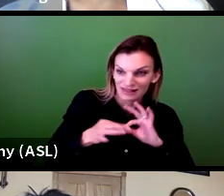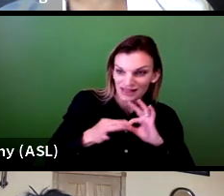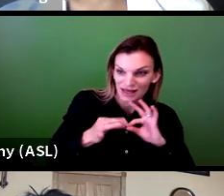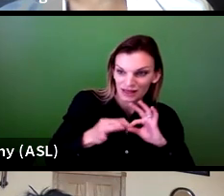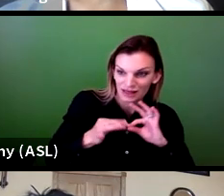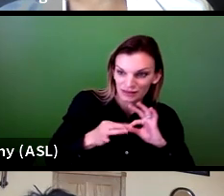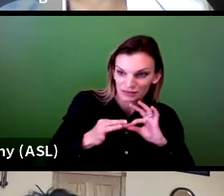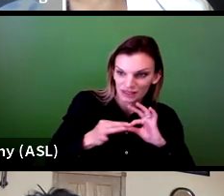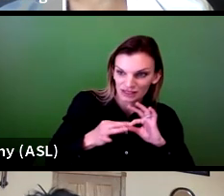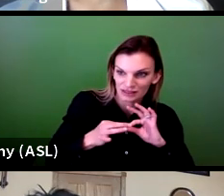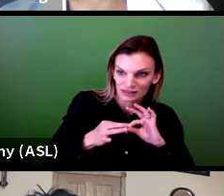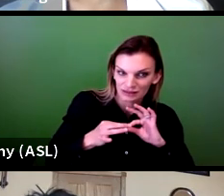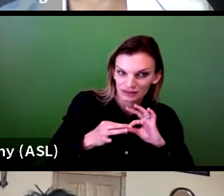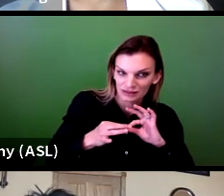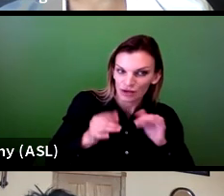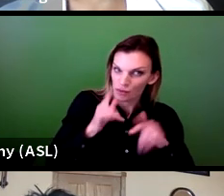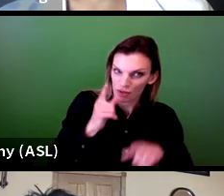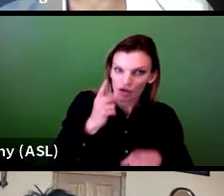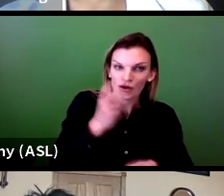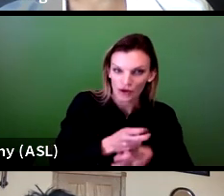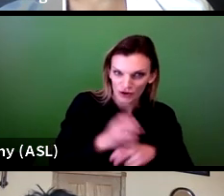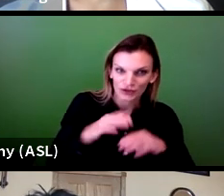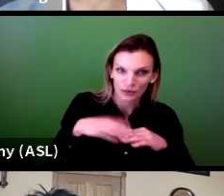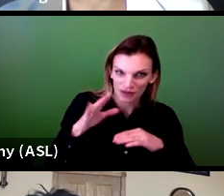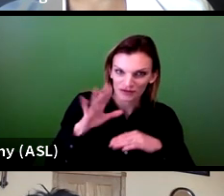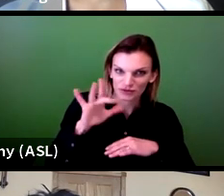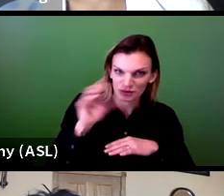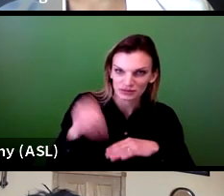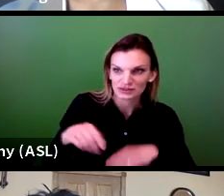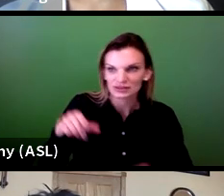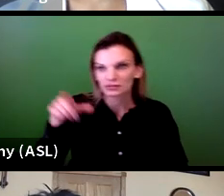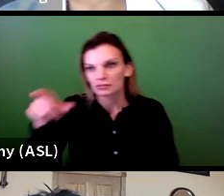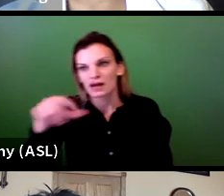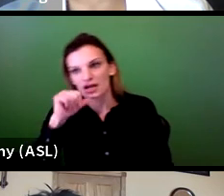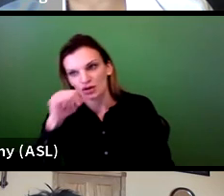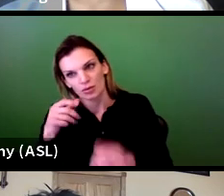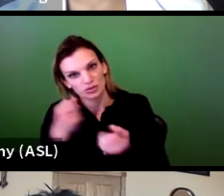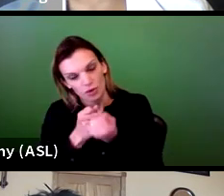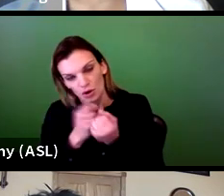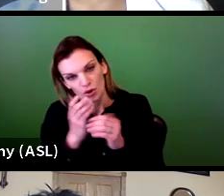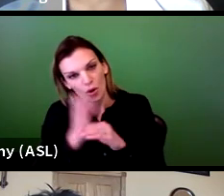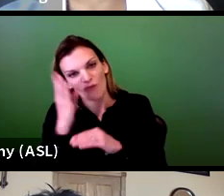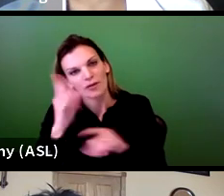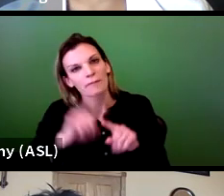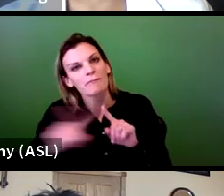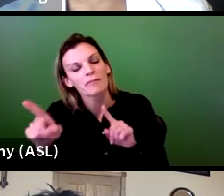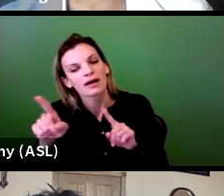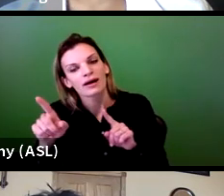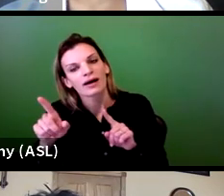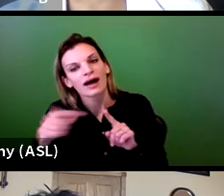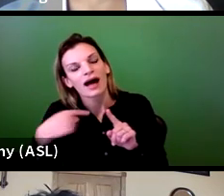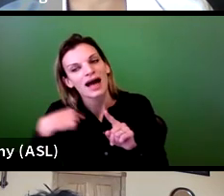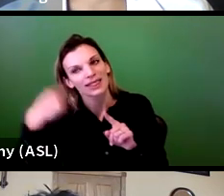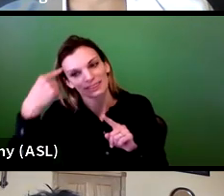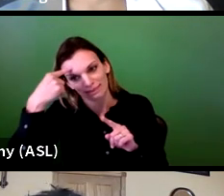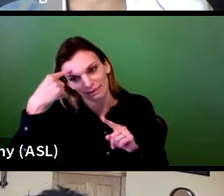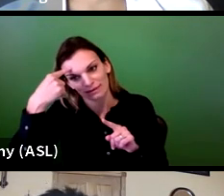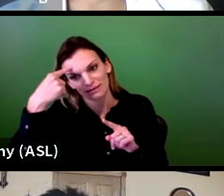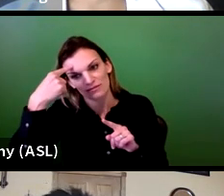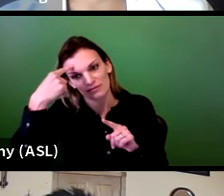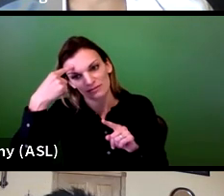it's gonna be awful hard to go above 25%. Yeah, I mean, I don't support going above 25%, but I think it's